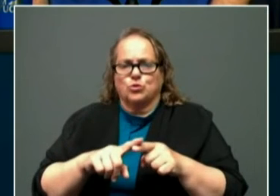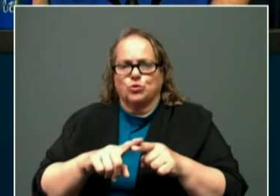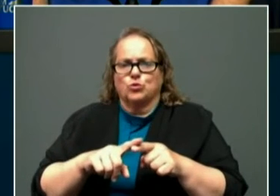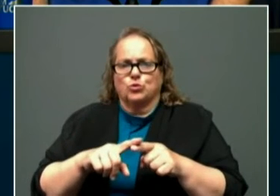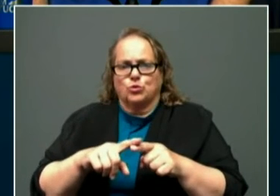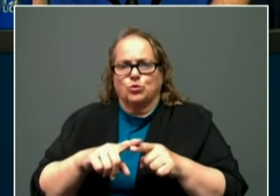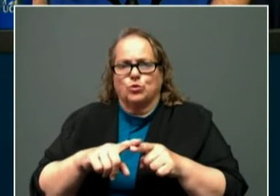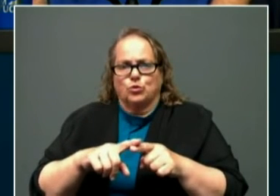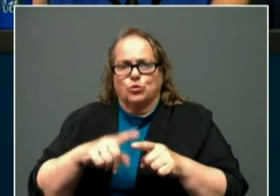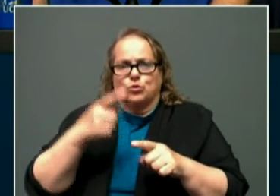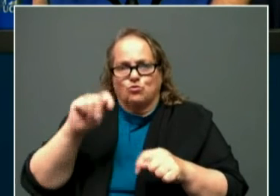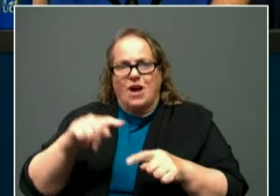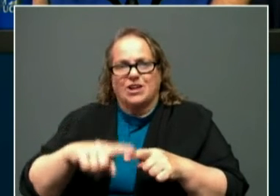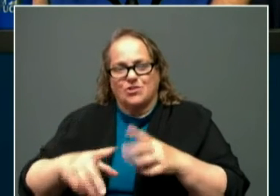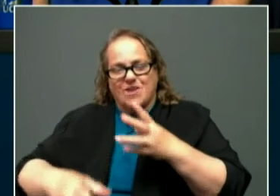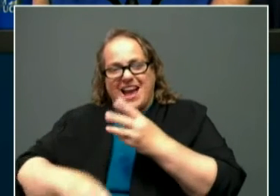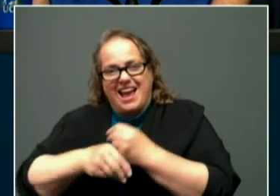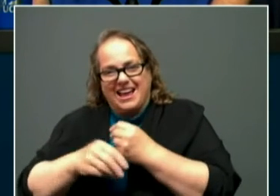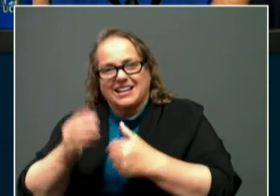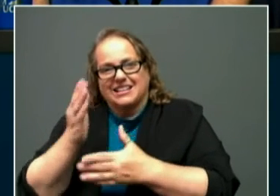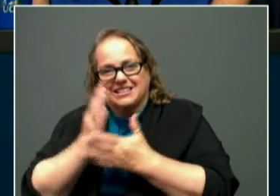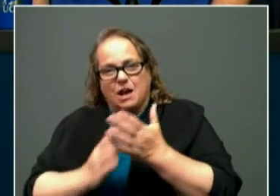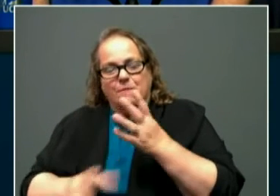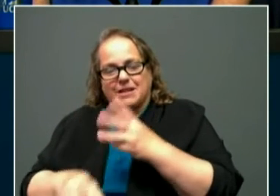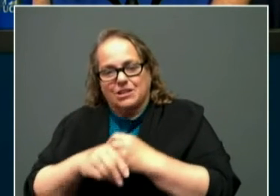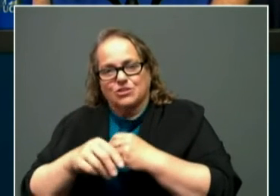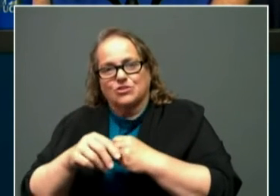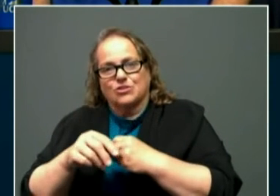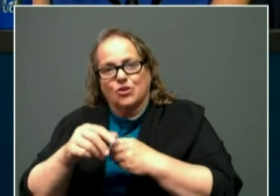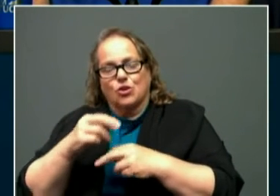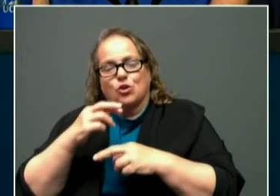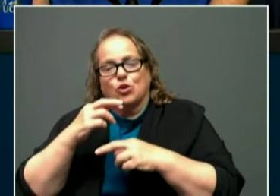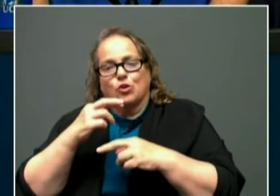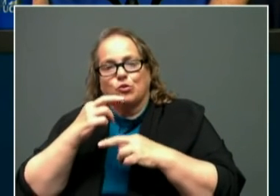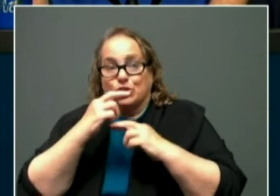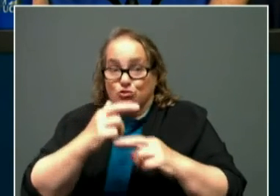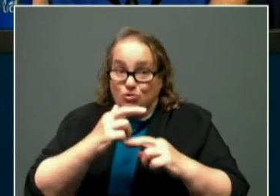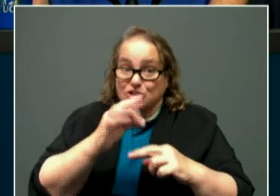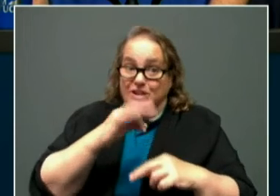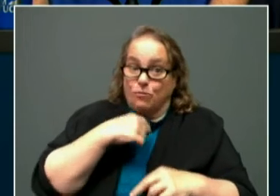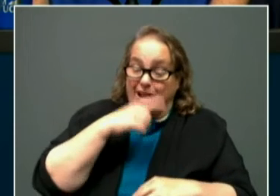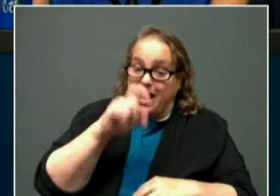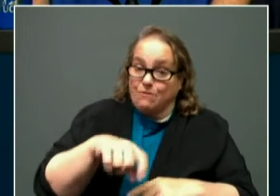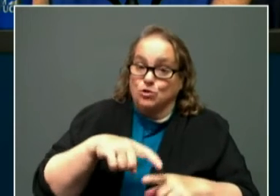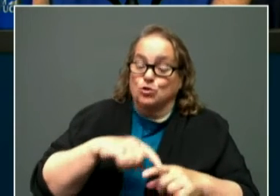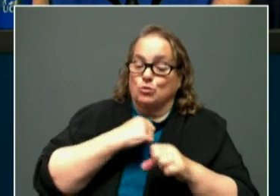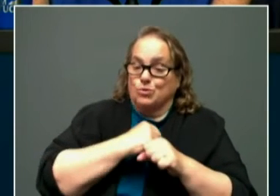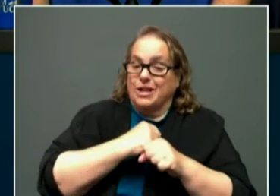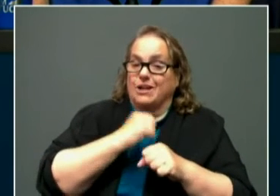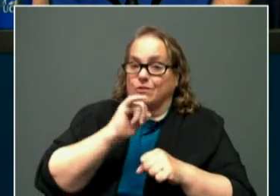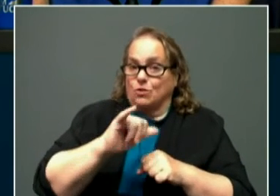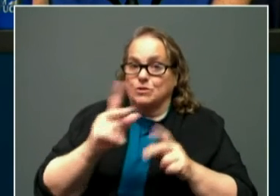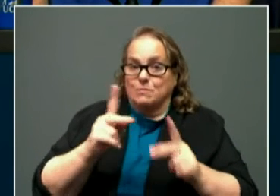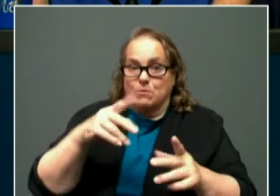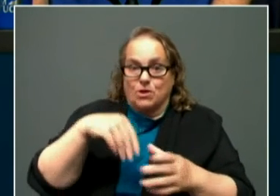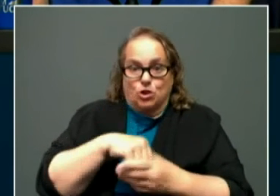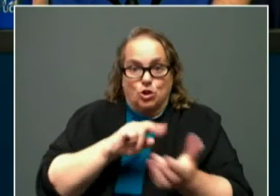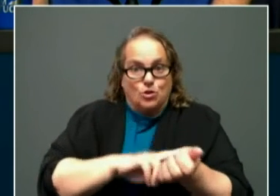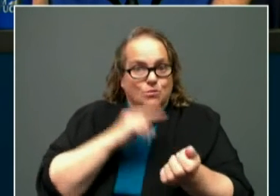and add some additional steps or restrictions if necessary to protect those residents. We cannot let these